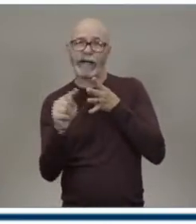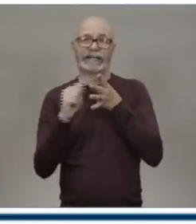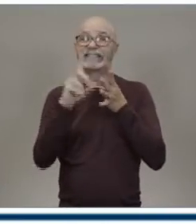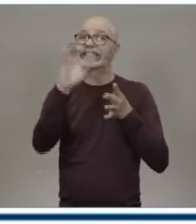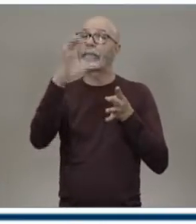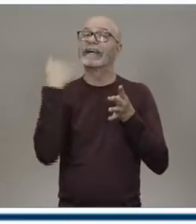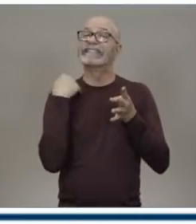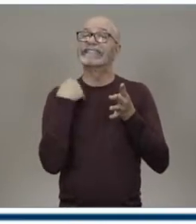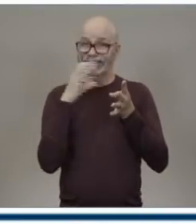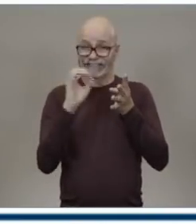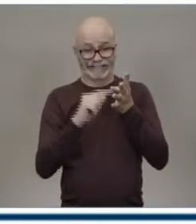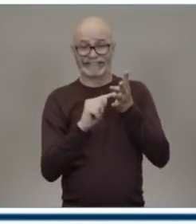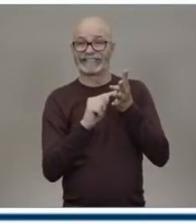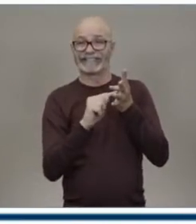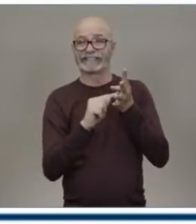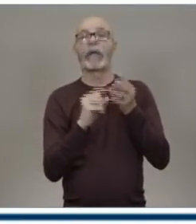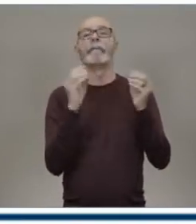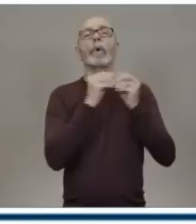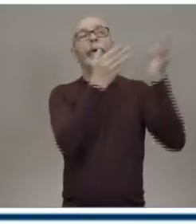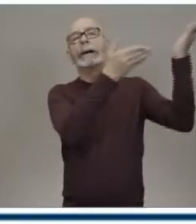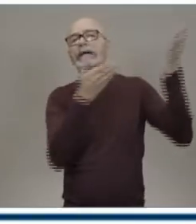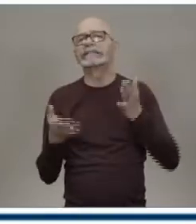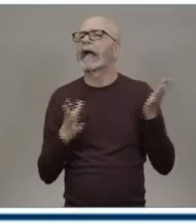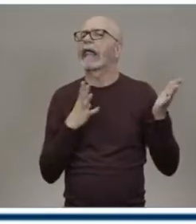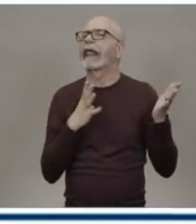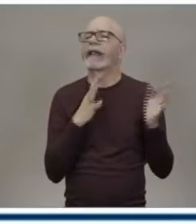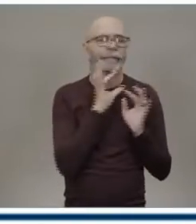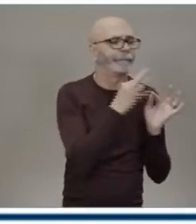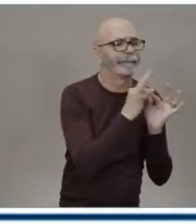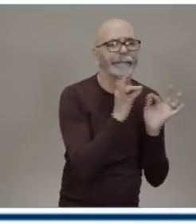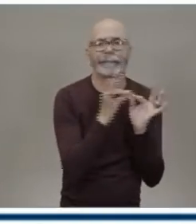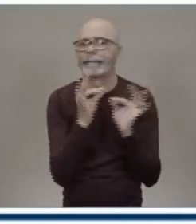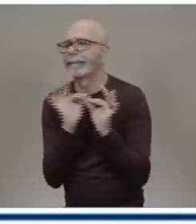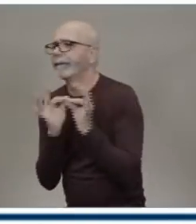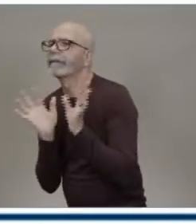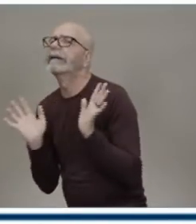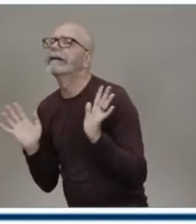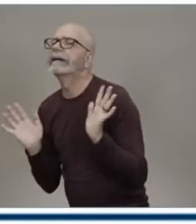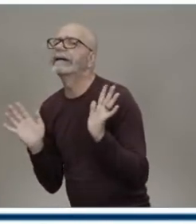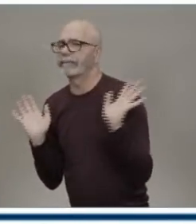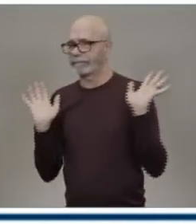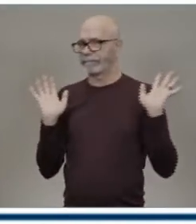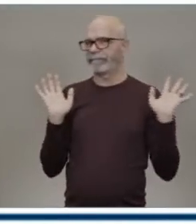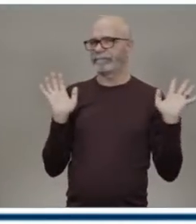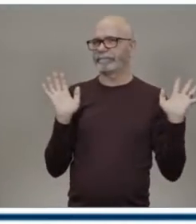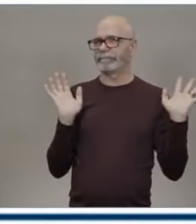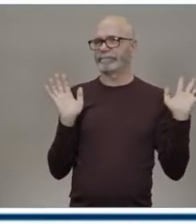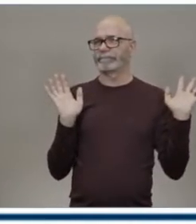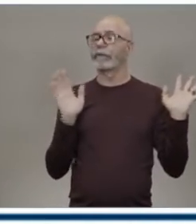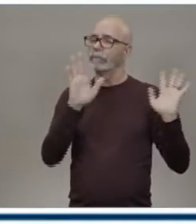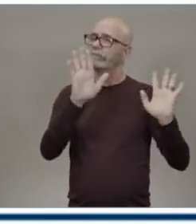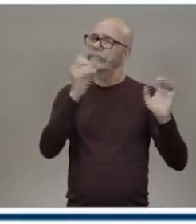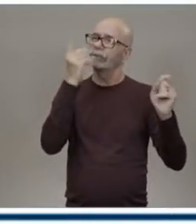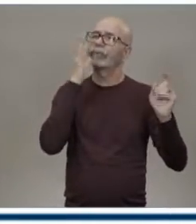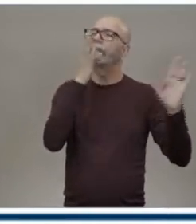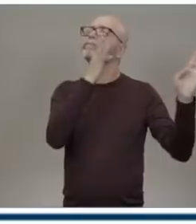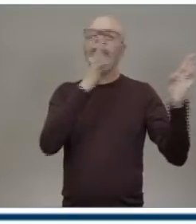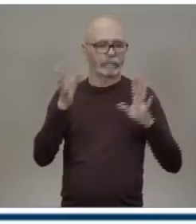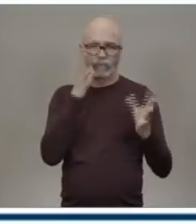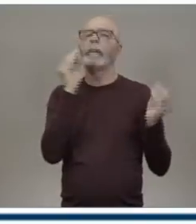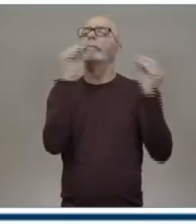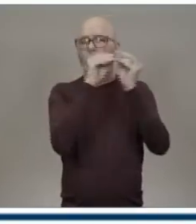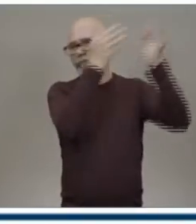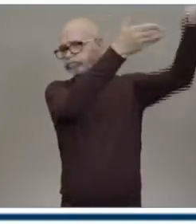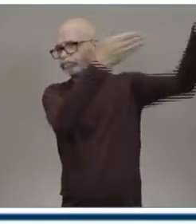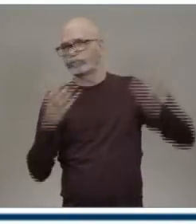out, both on the delivery and the administration of vaccine. But our plan has always been to really ramp up vaccine starting in